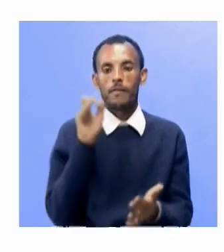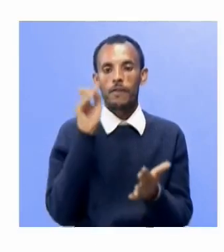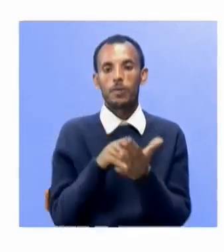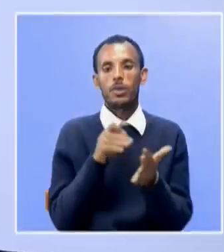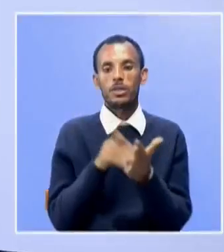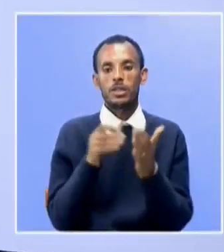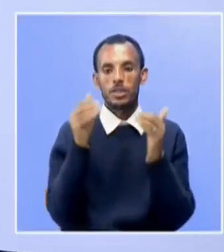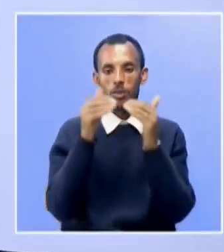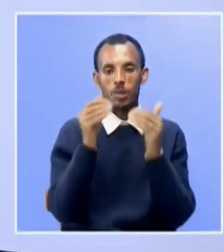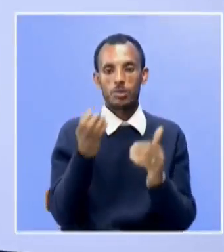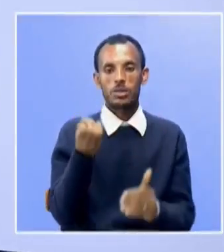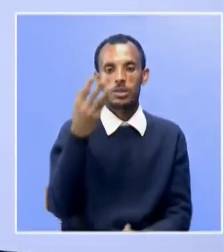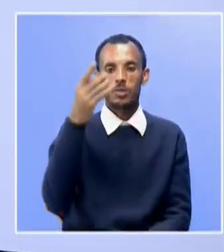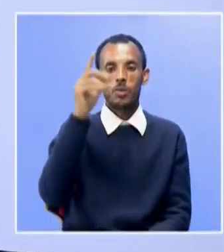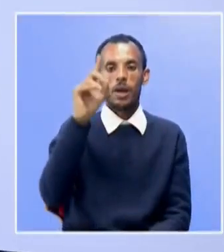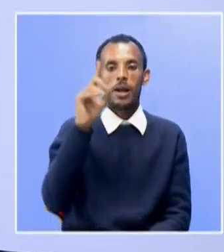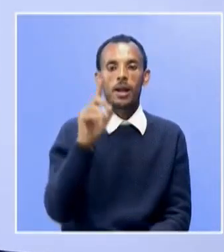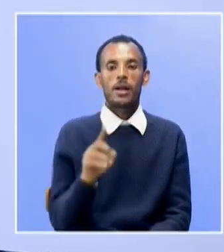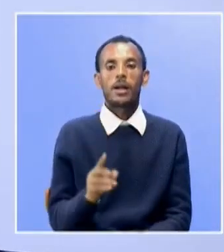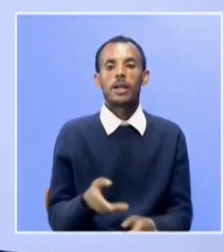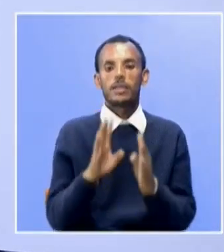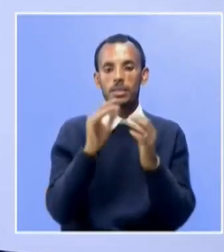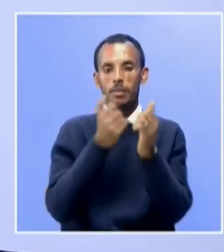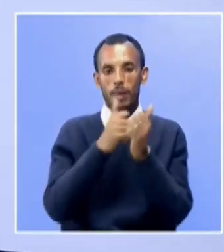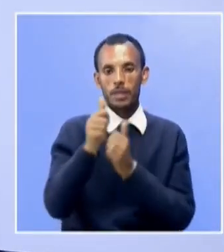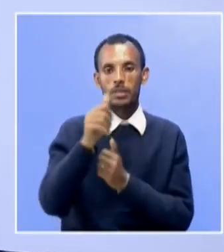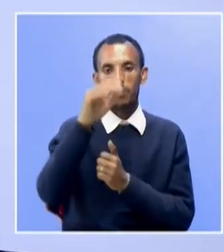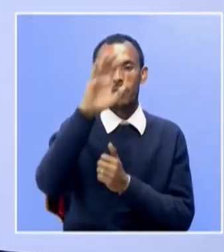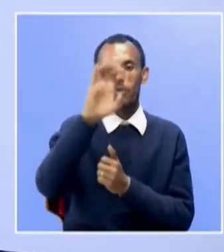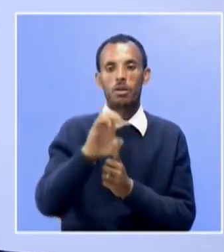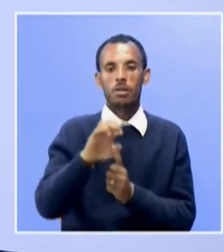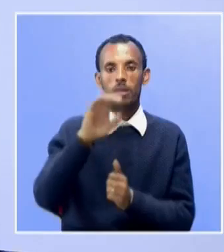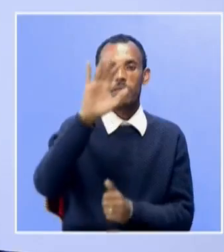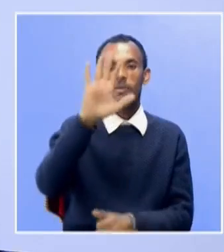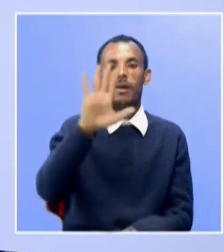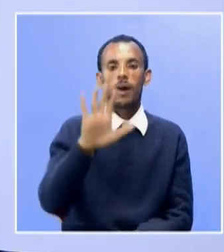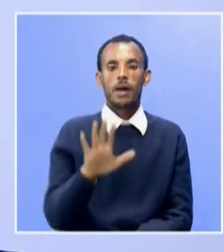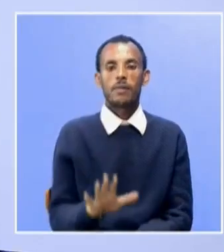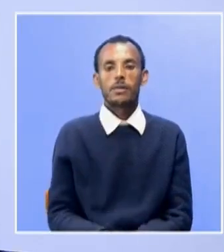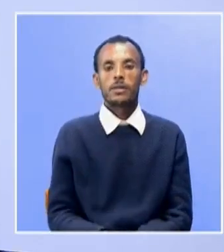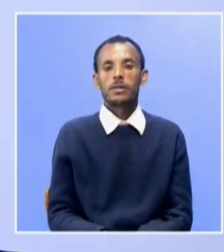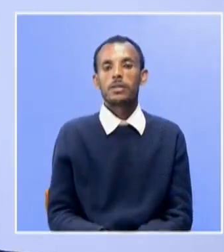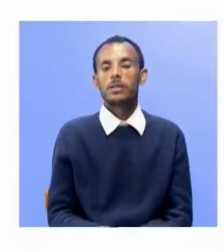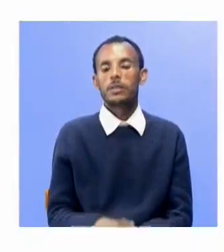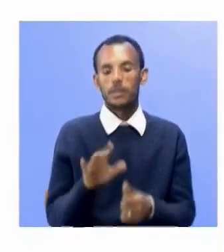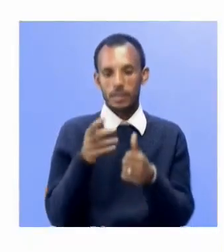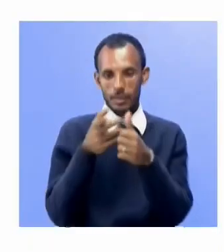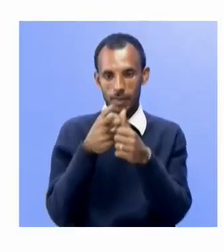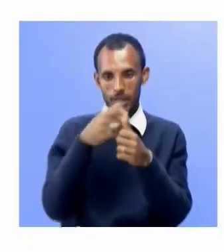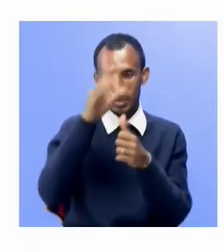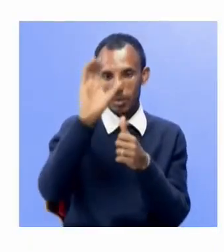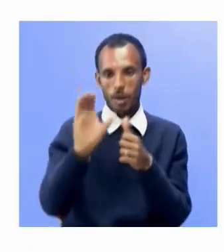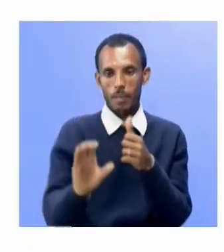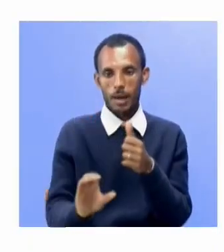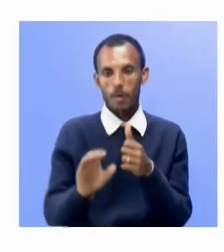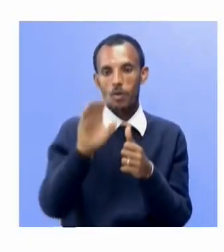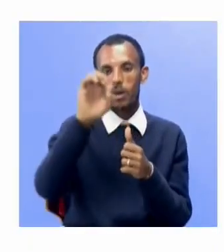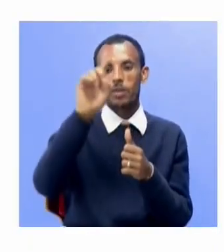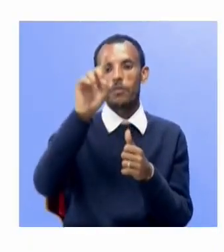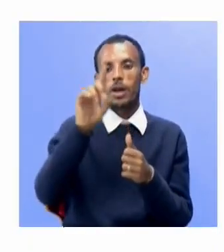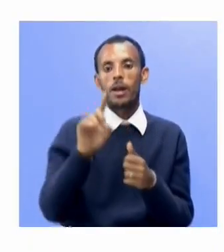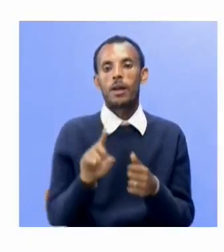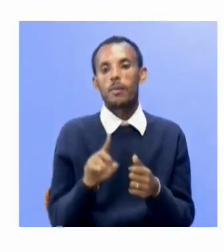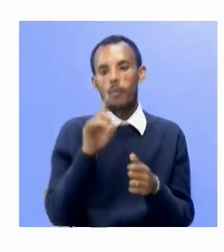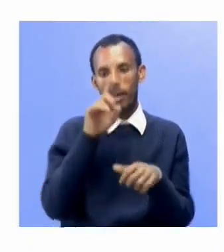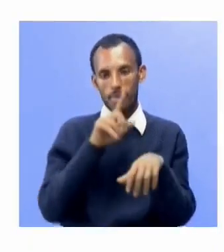1. Now let's proceed to 45. 45 in this column, and 45